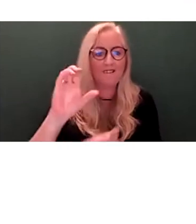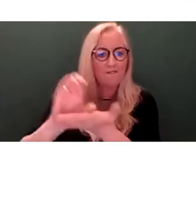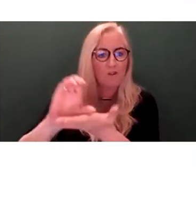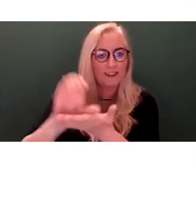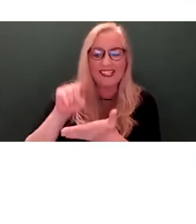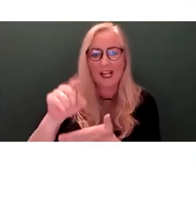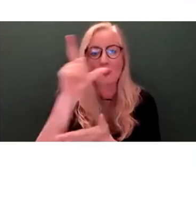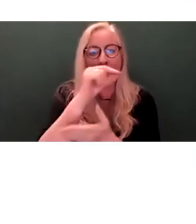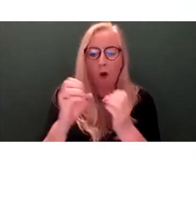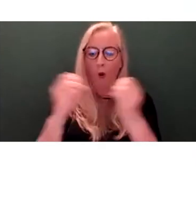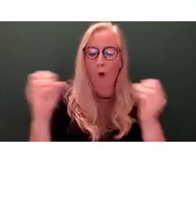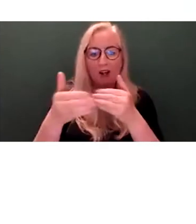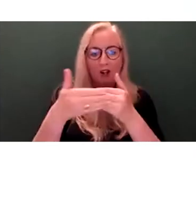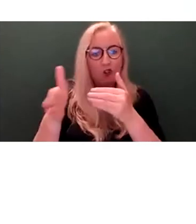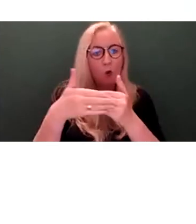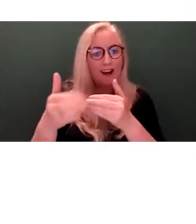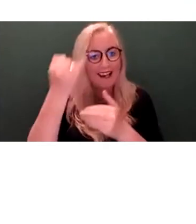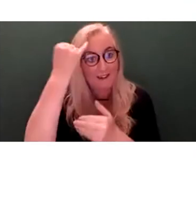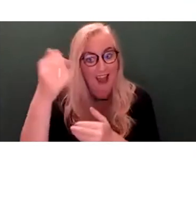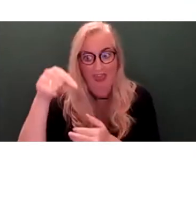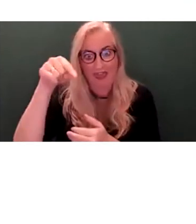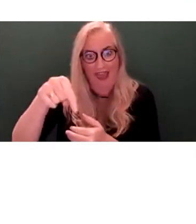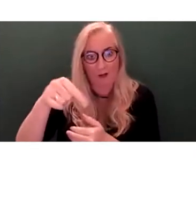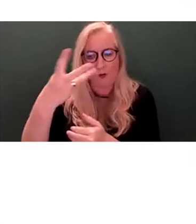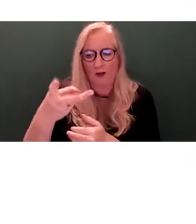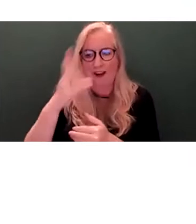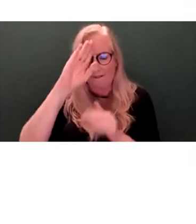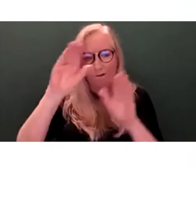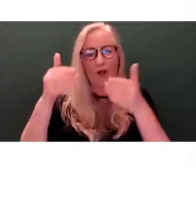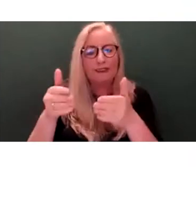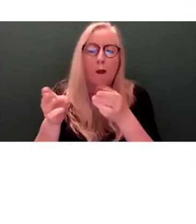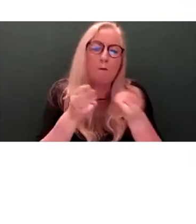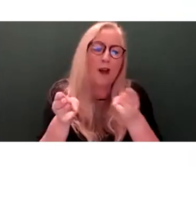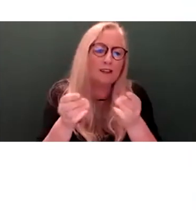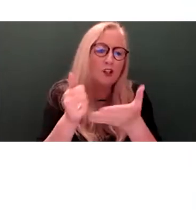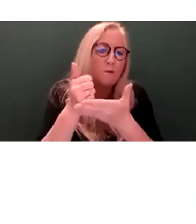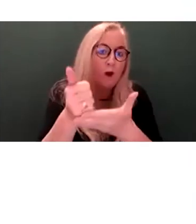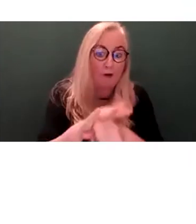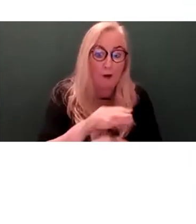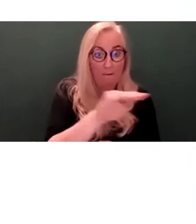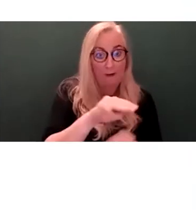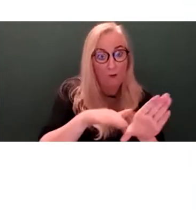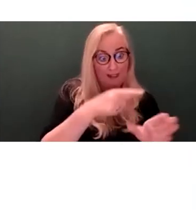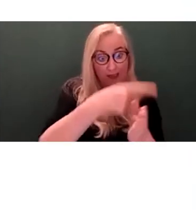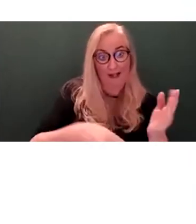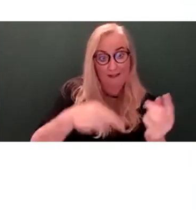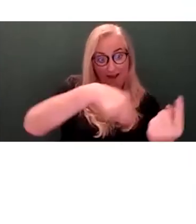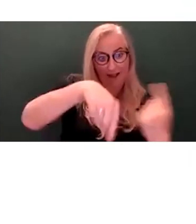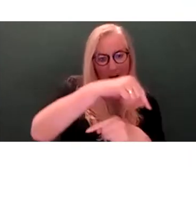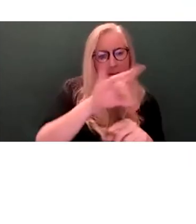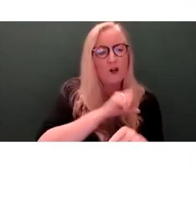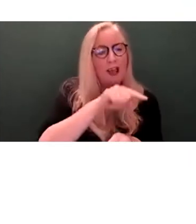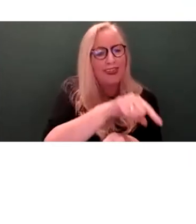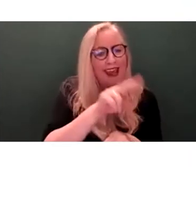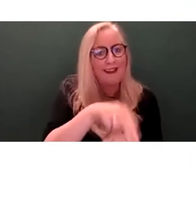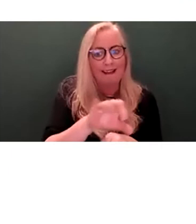Doors Initiative. This measure will focus on providing practical supports to people with disabilities so as they can avail